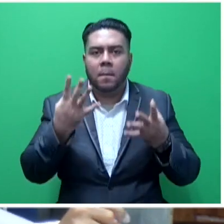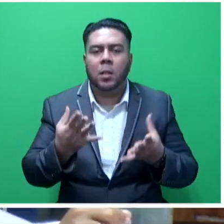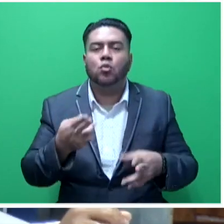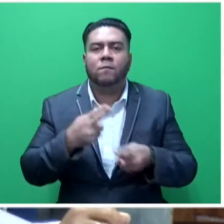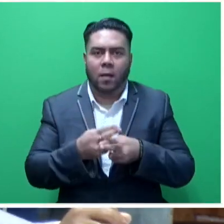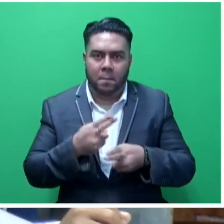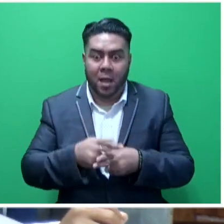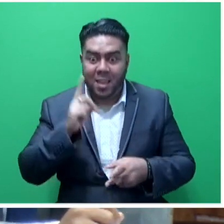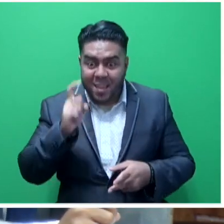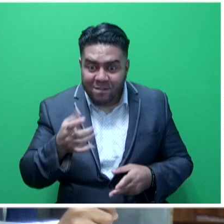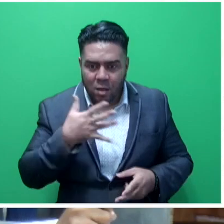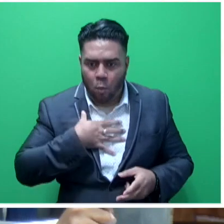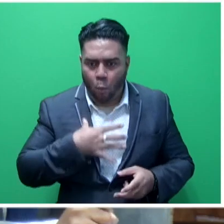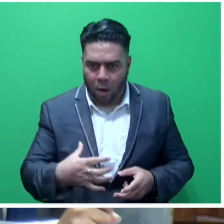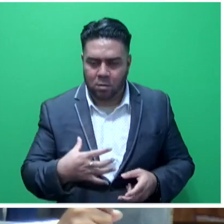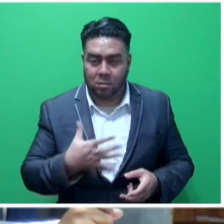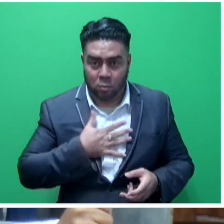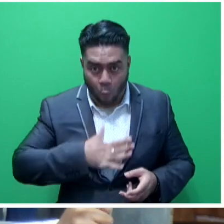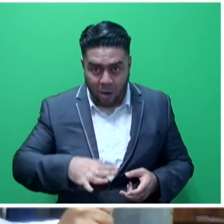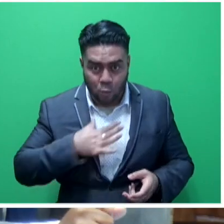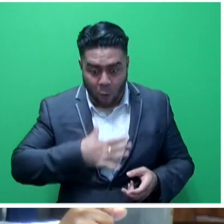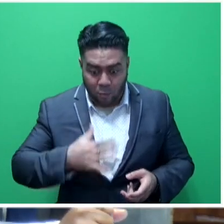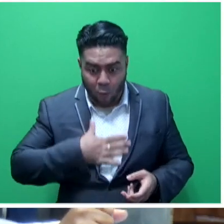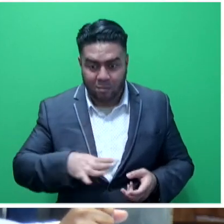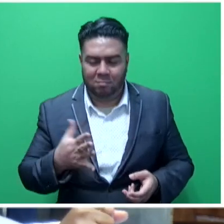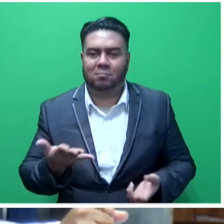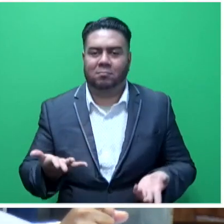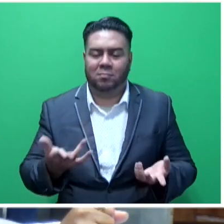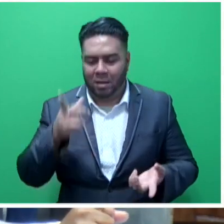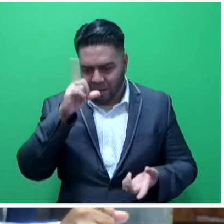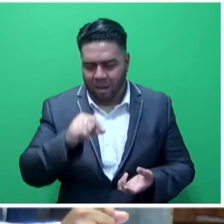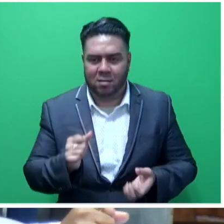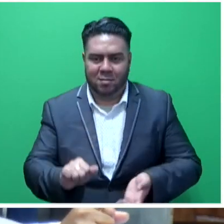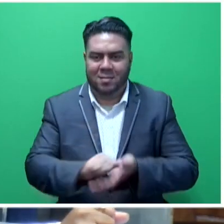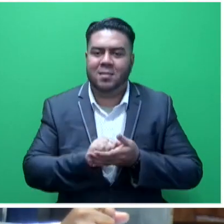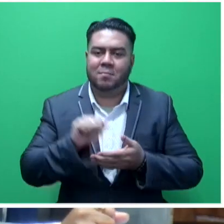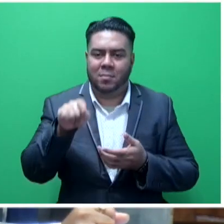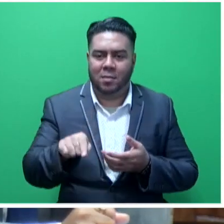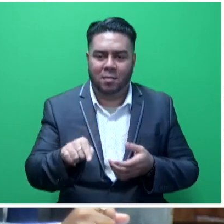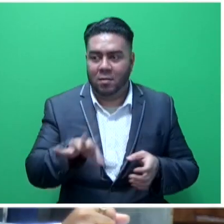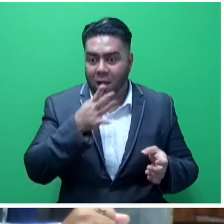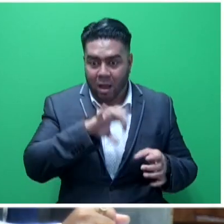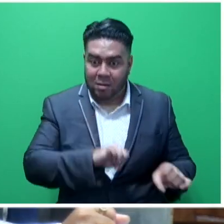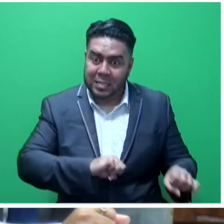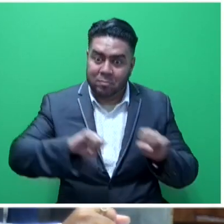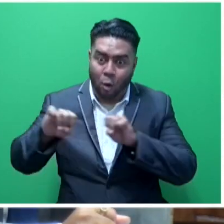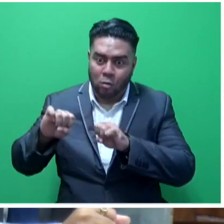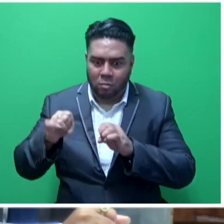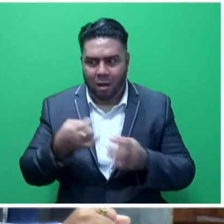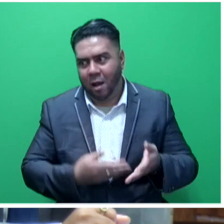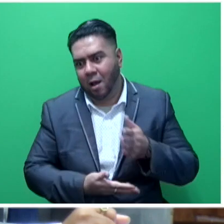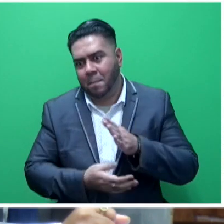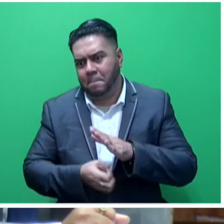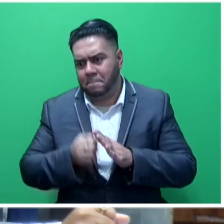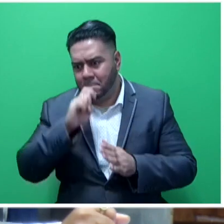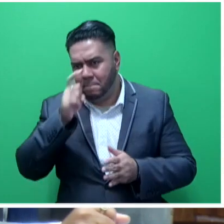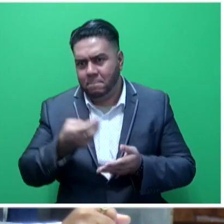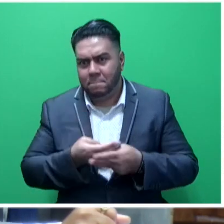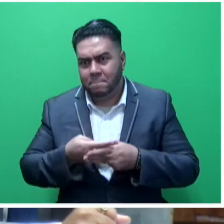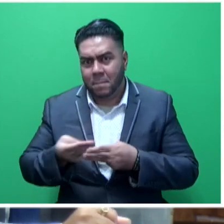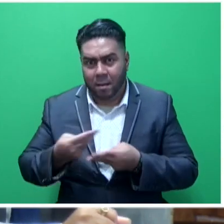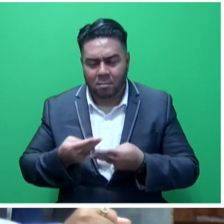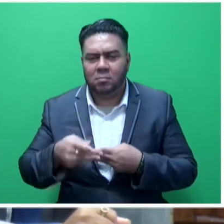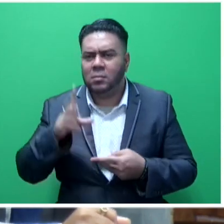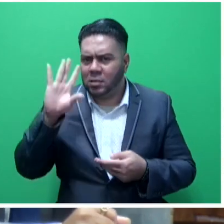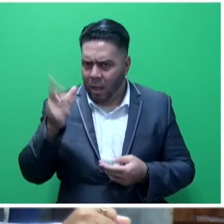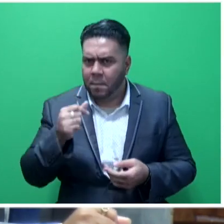want to keep their produce in case they are not able to get it to the exporter or to the market. Farmers some of them have used